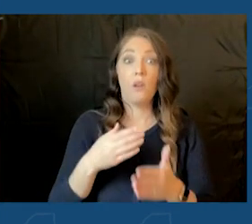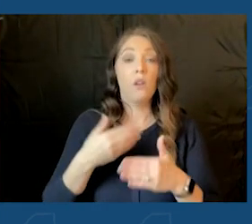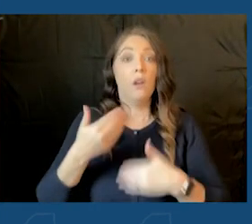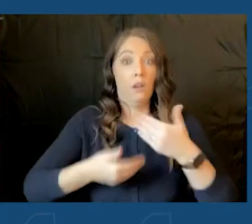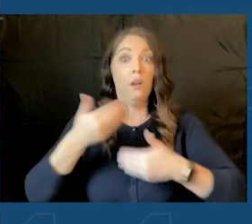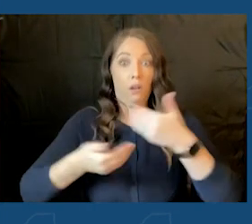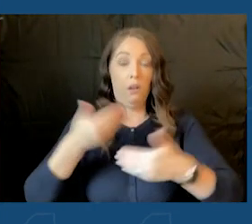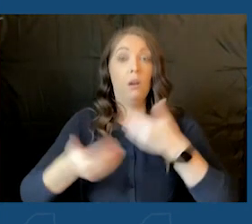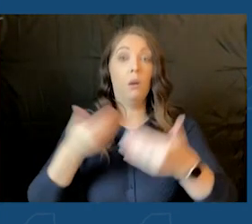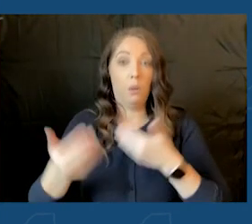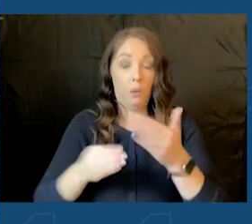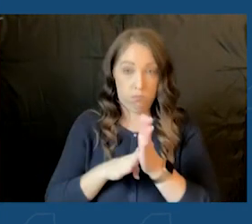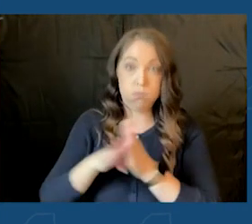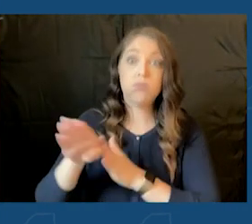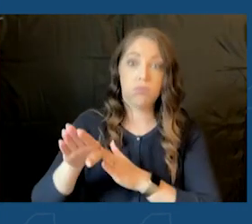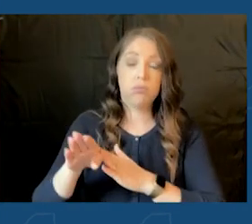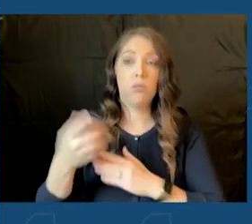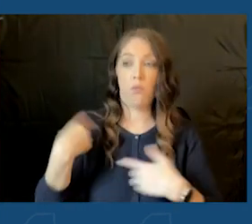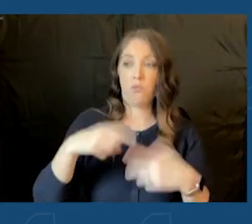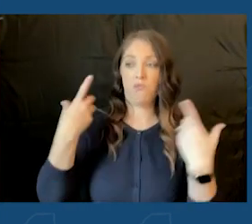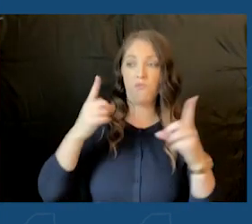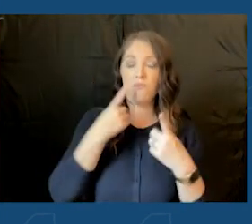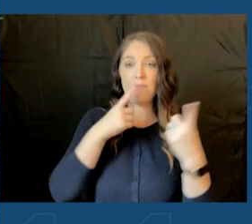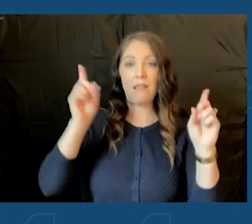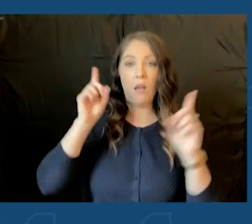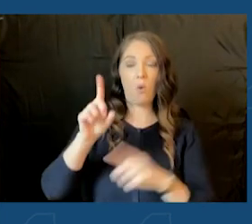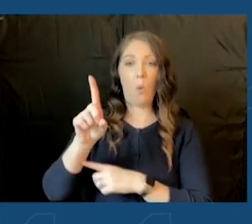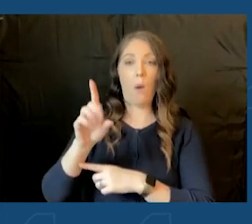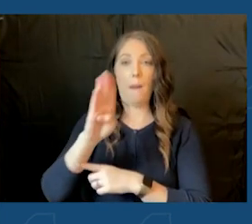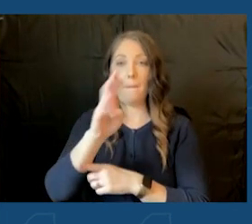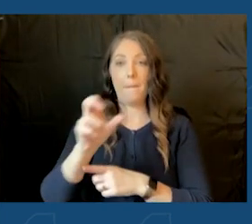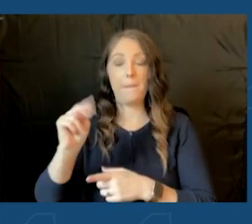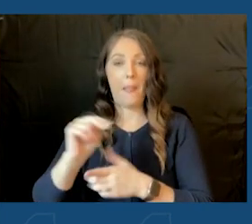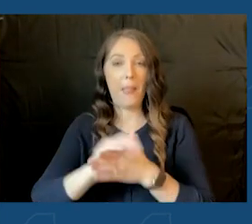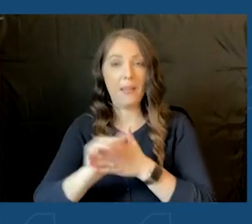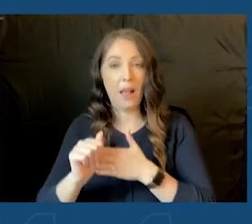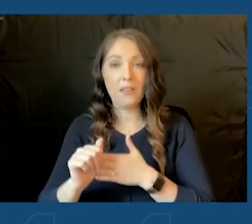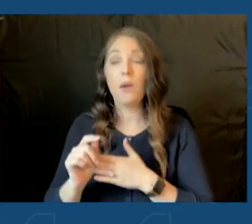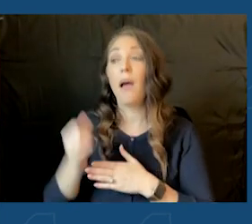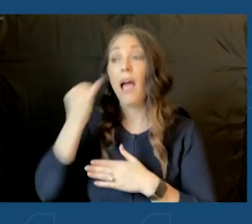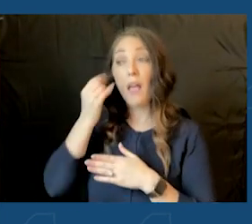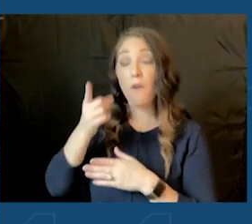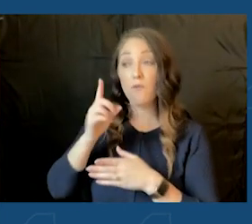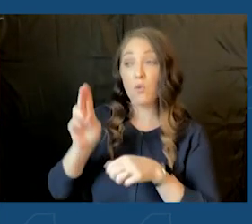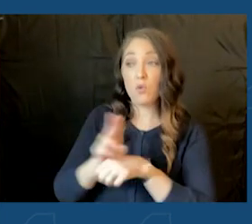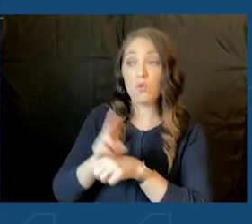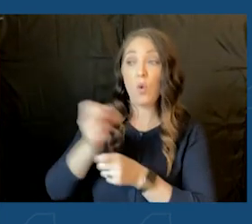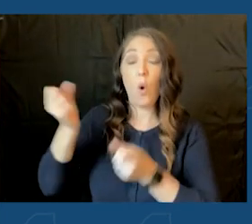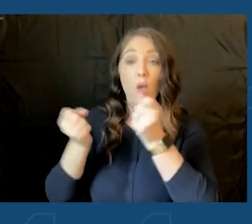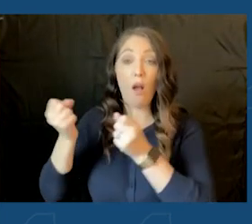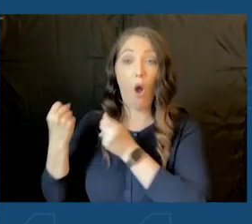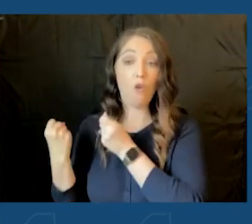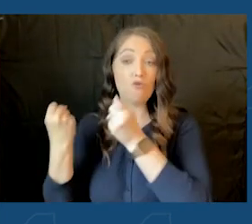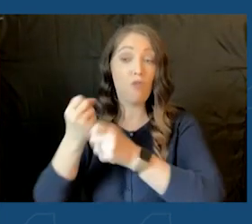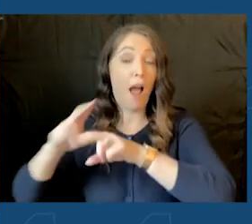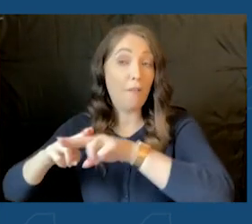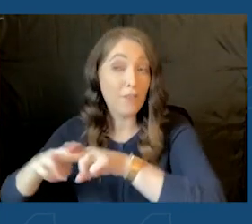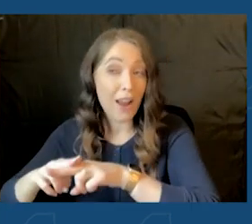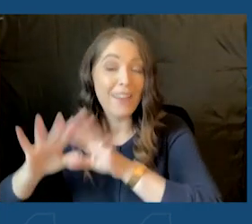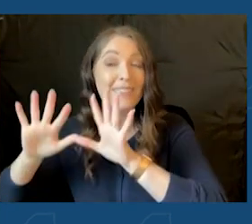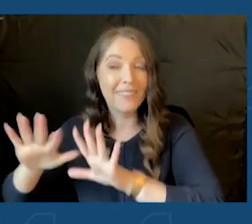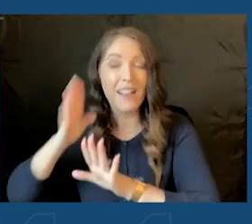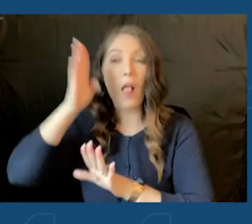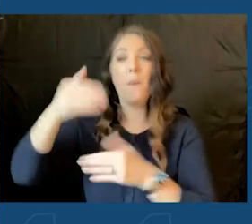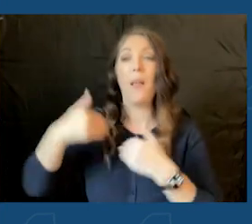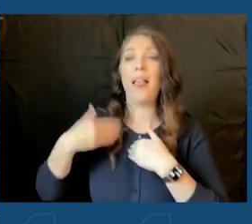billion. So those of you who are using your car to drive to the train, okay, that's all we're going to allow here, is that we're going to have a better experience